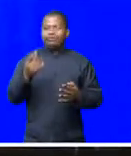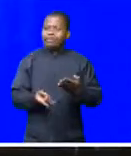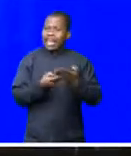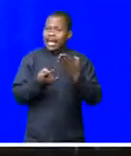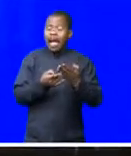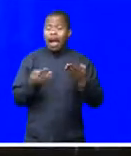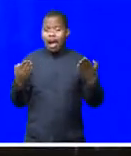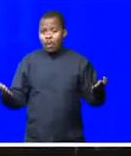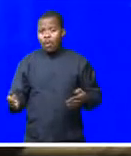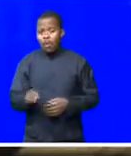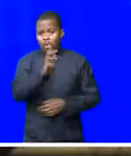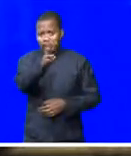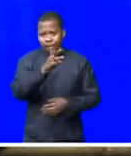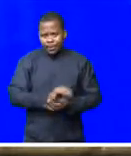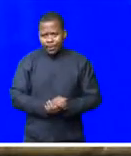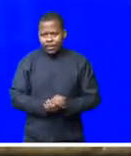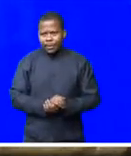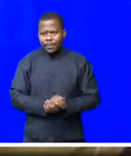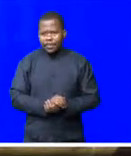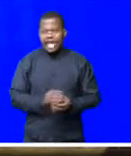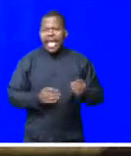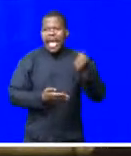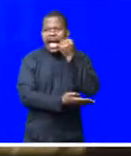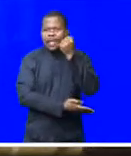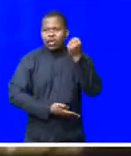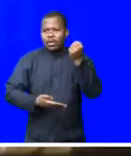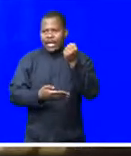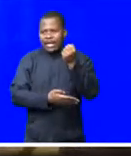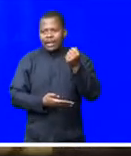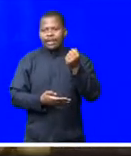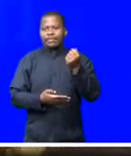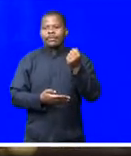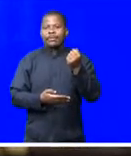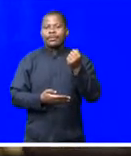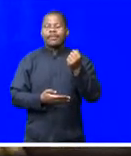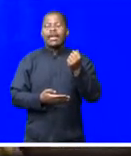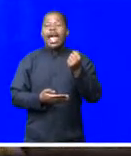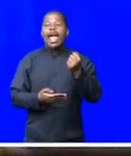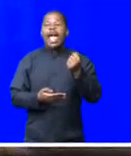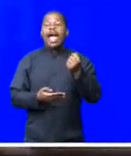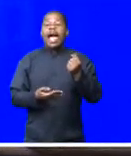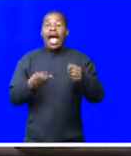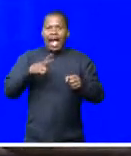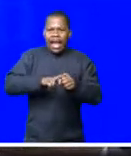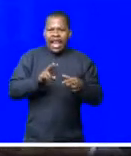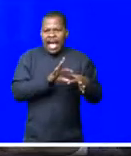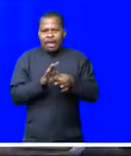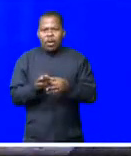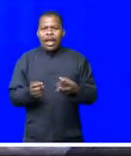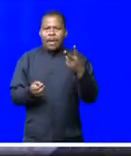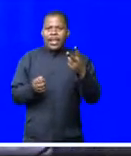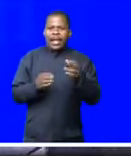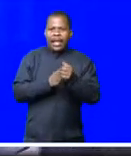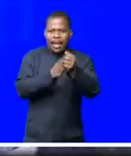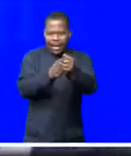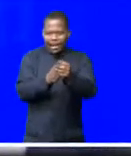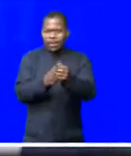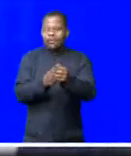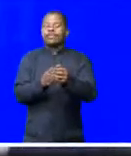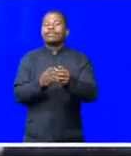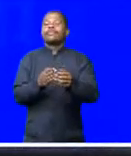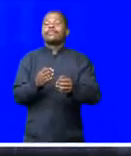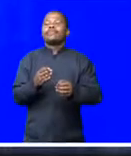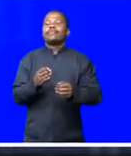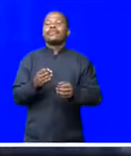kubaluleke kakhulu. Baholi betinhlangano letimbili tebantfu labanelibala iStukumotsa Foundation kanye ne-Association of Persons with